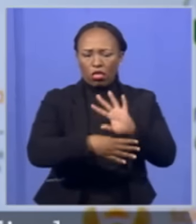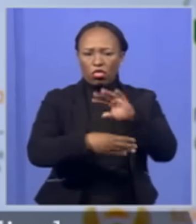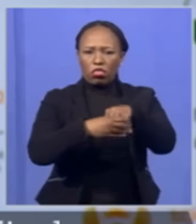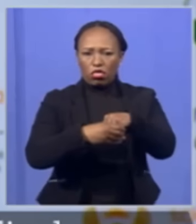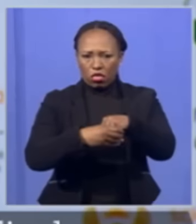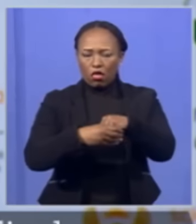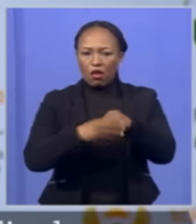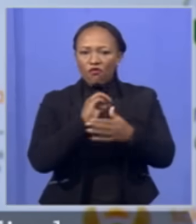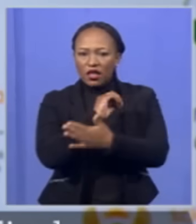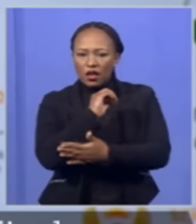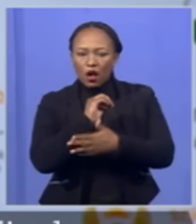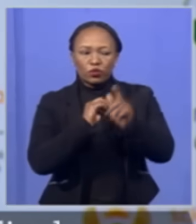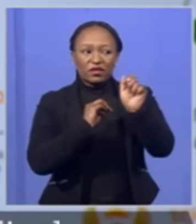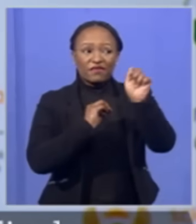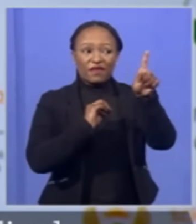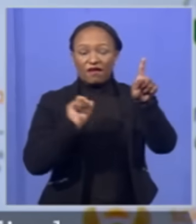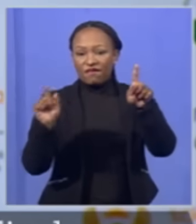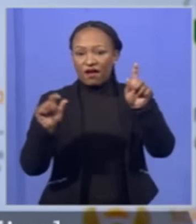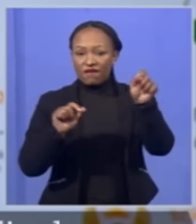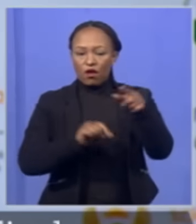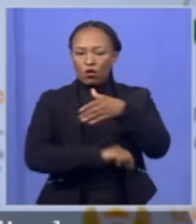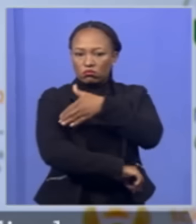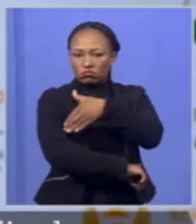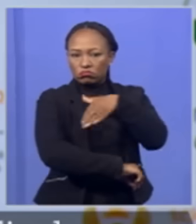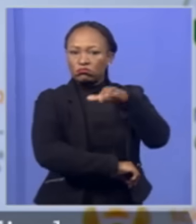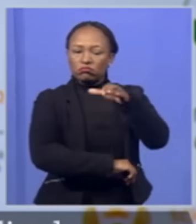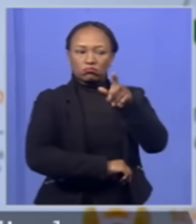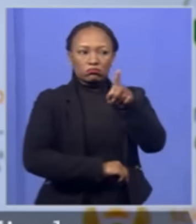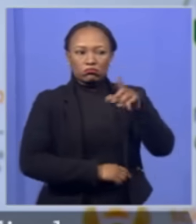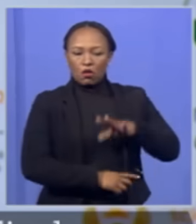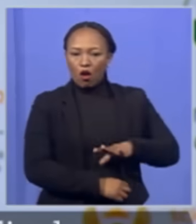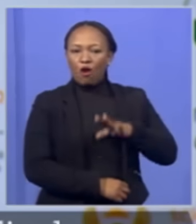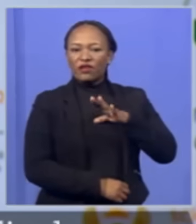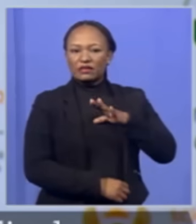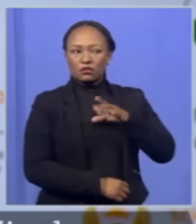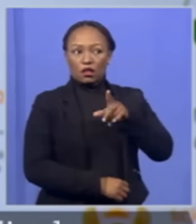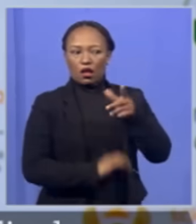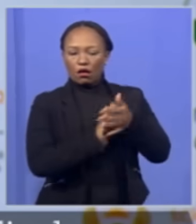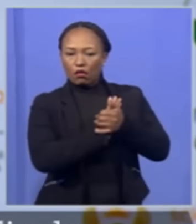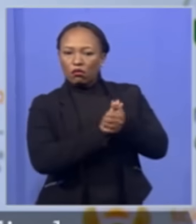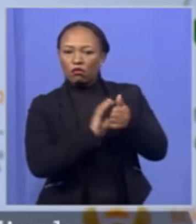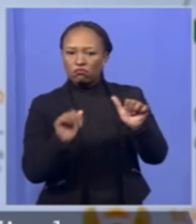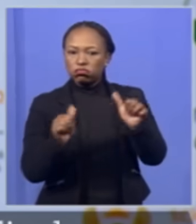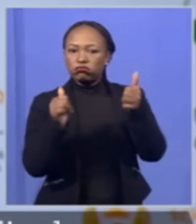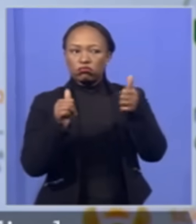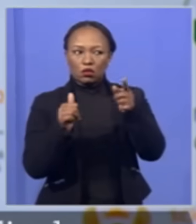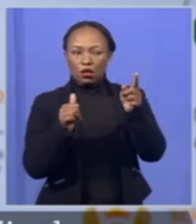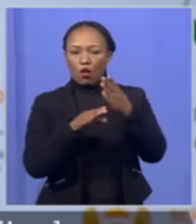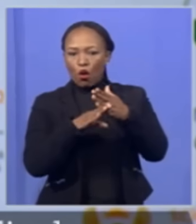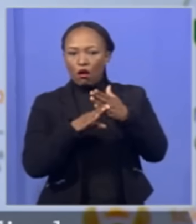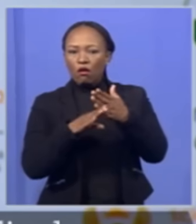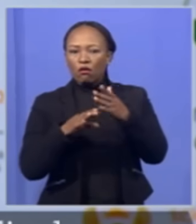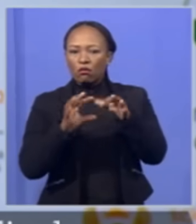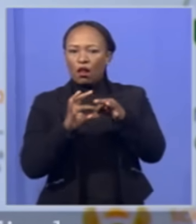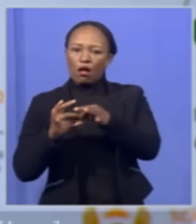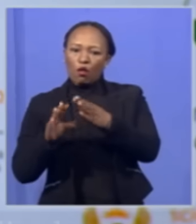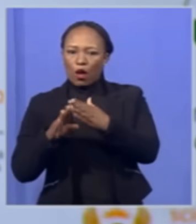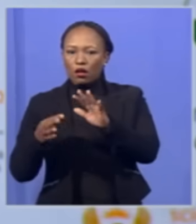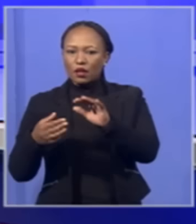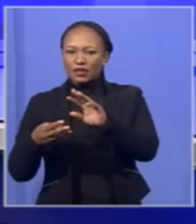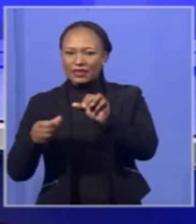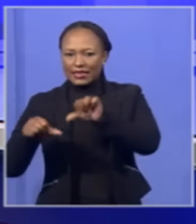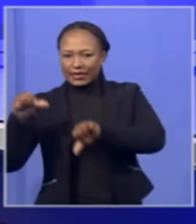our country, are empowered with the confidence and competencies to take up careers in science.